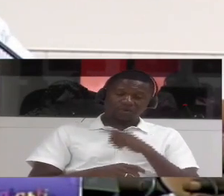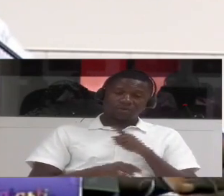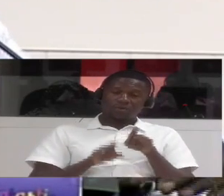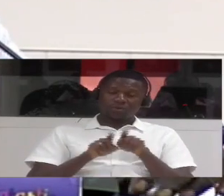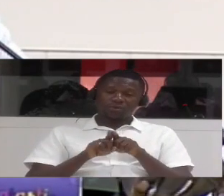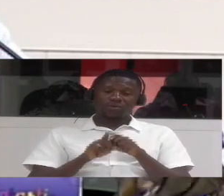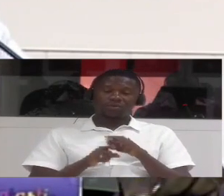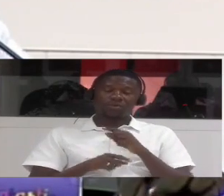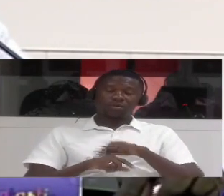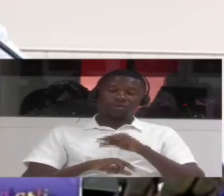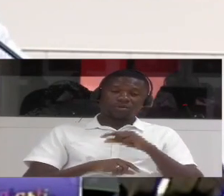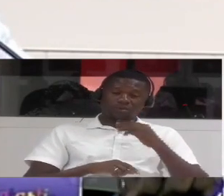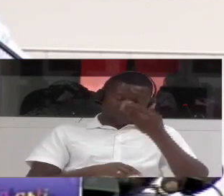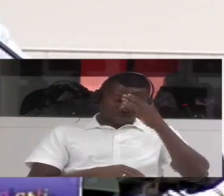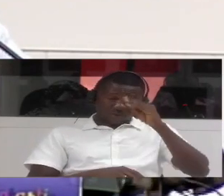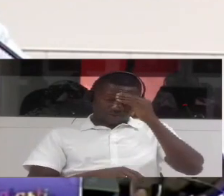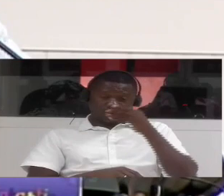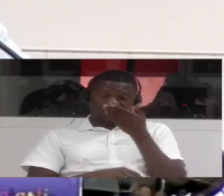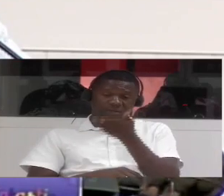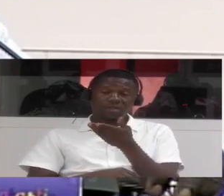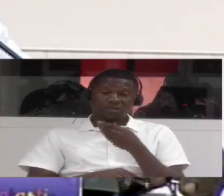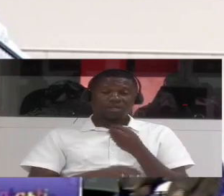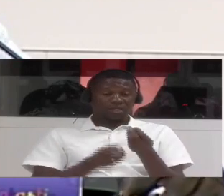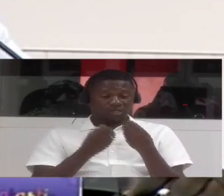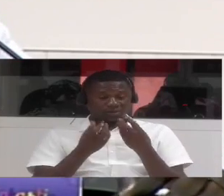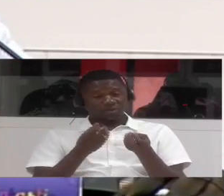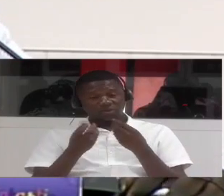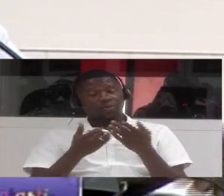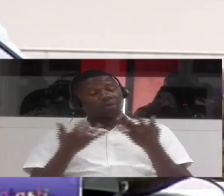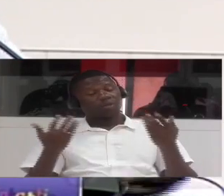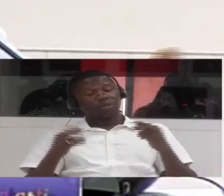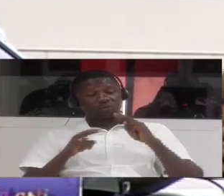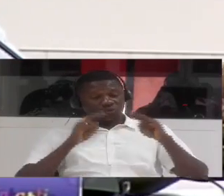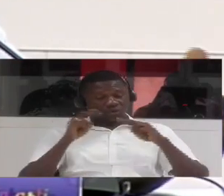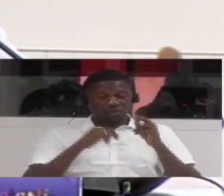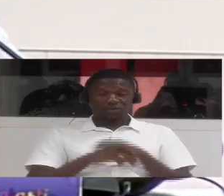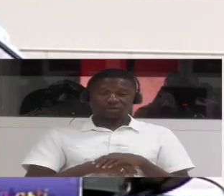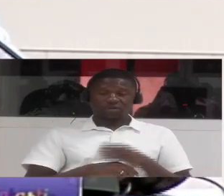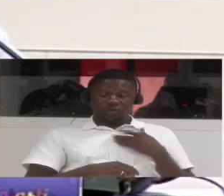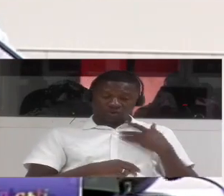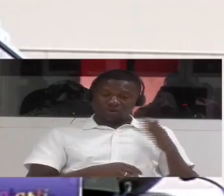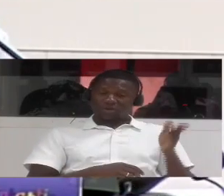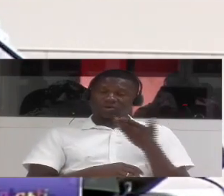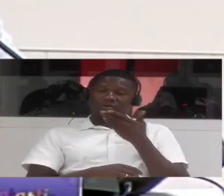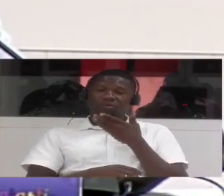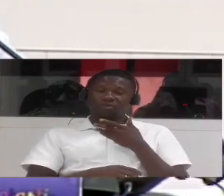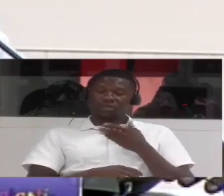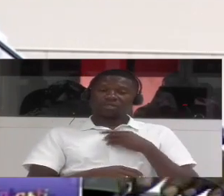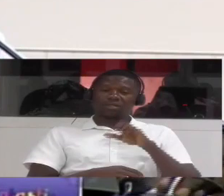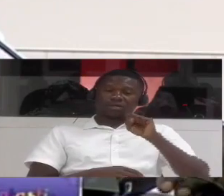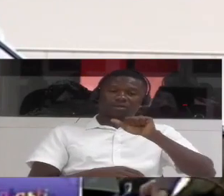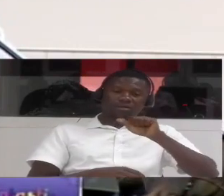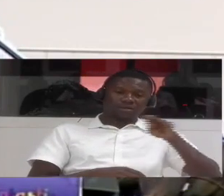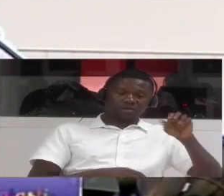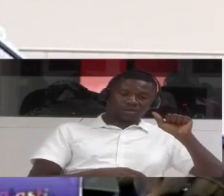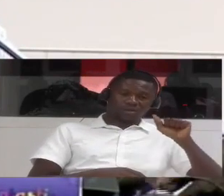with some of the boys there, and they told us a lot of stuff. So when we were coming, then Sana took a picture of